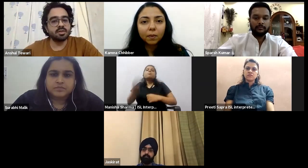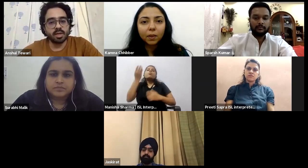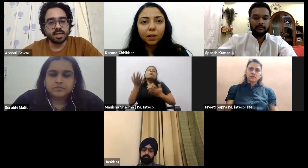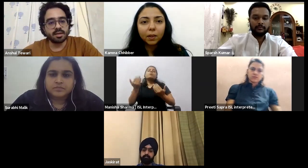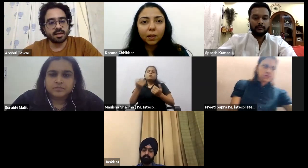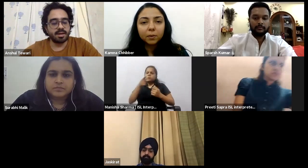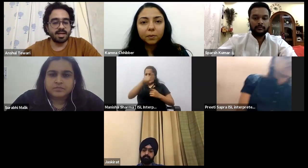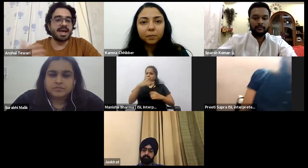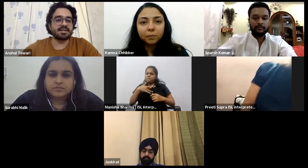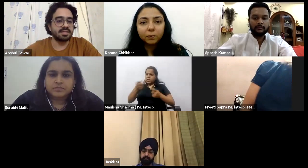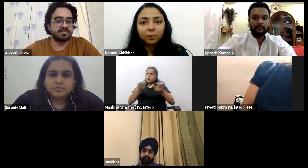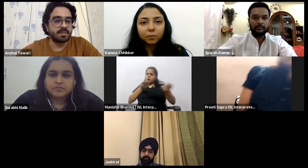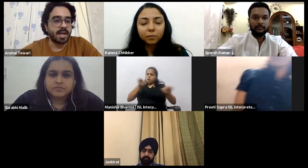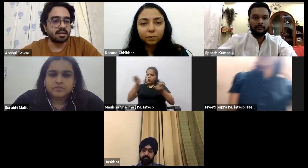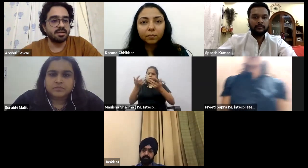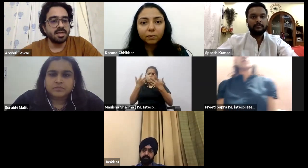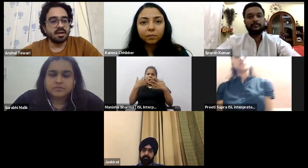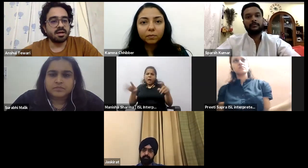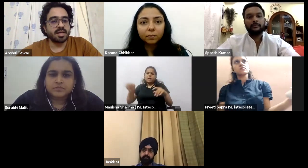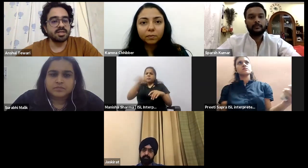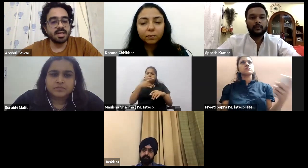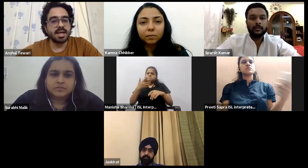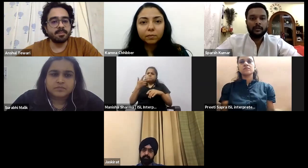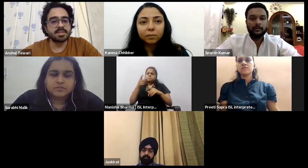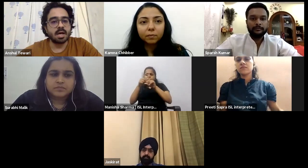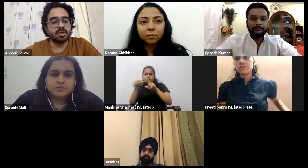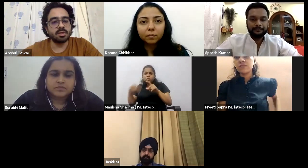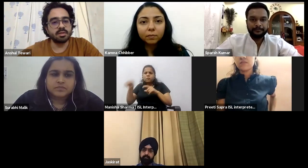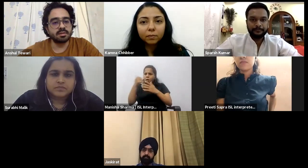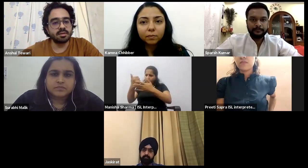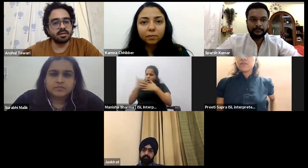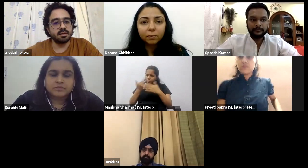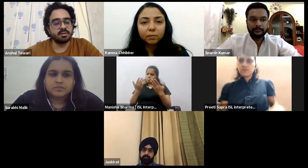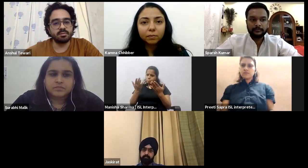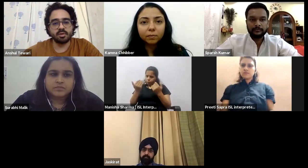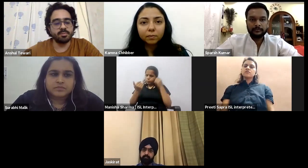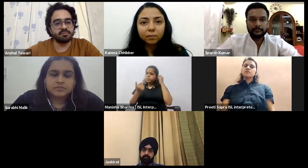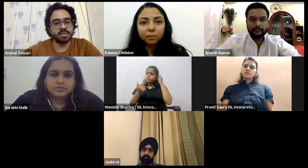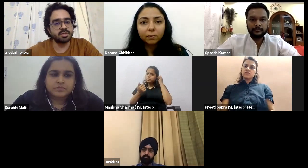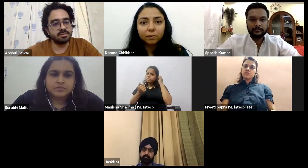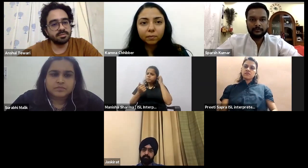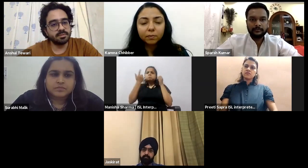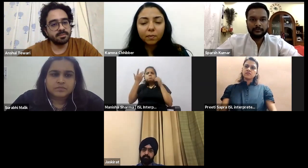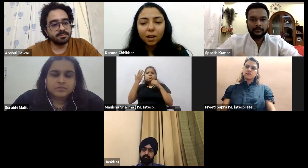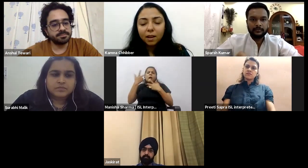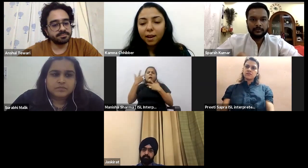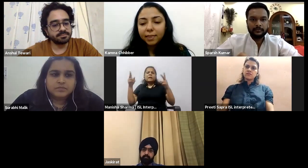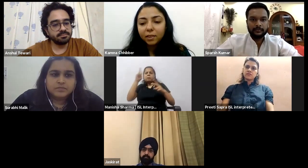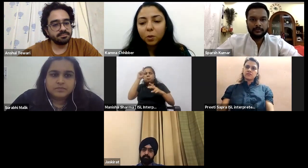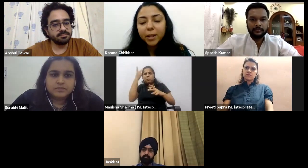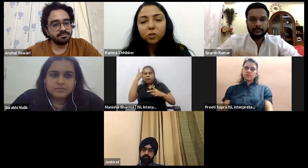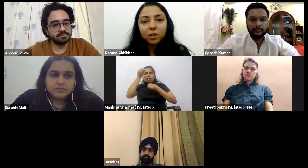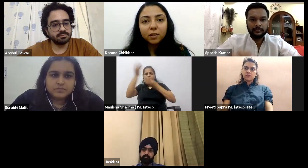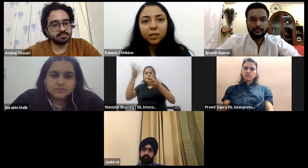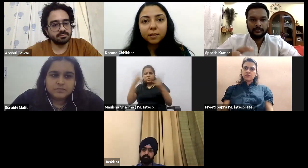think controlling any access, for that matter, can really help us counter misinformation? I think